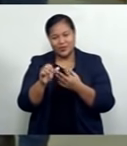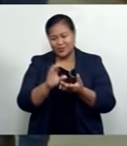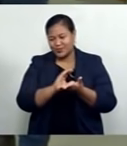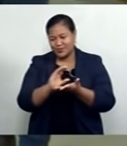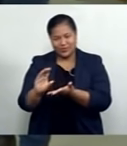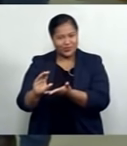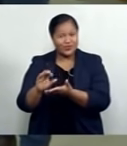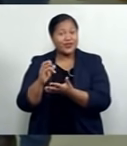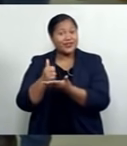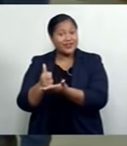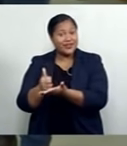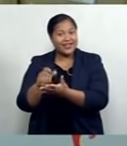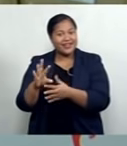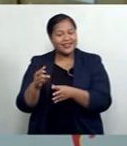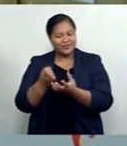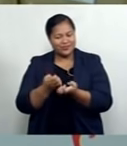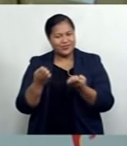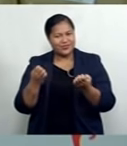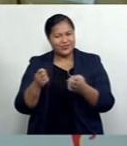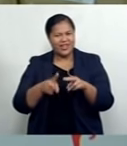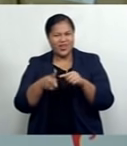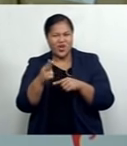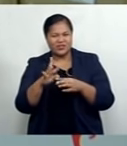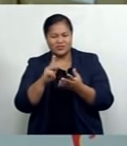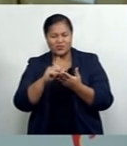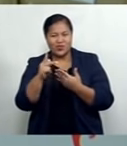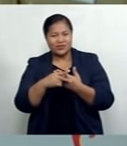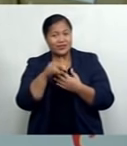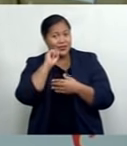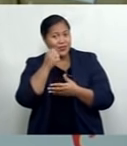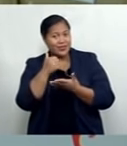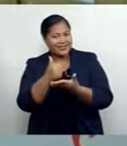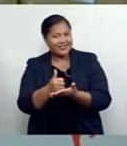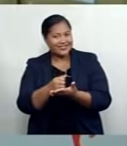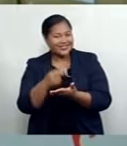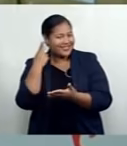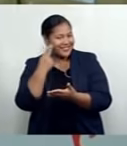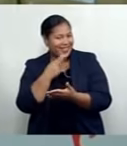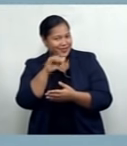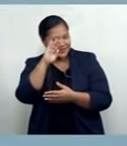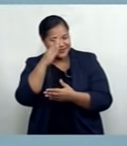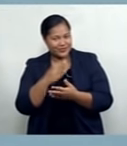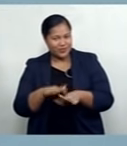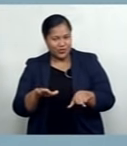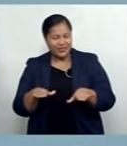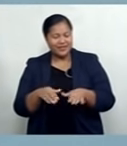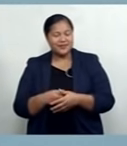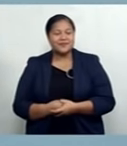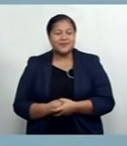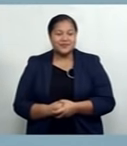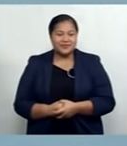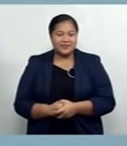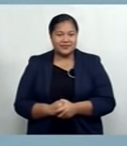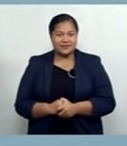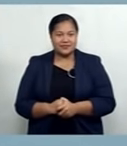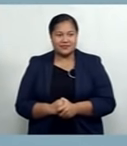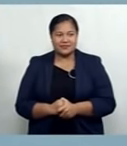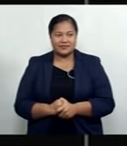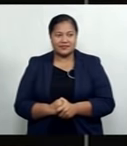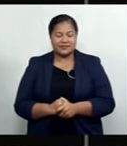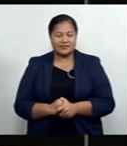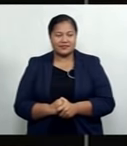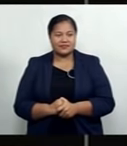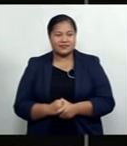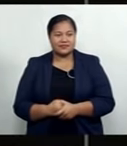equipment and launched the e-disease project, which will assist hearing-impaired children. Christiana Uluwai, FBC